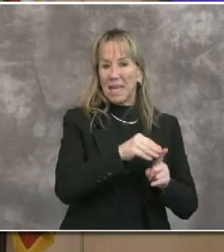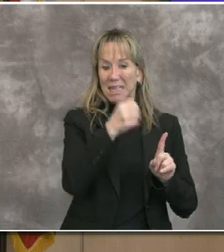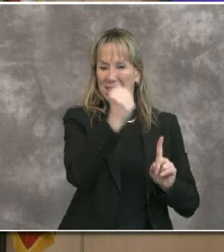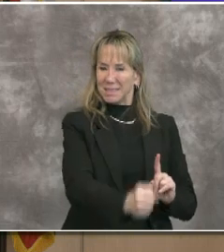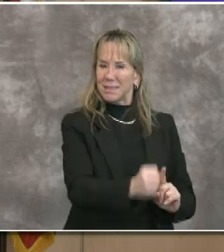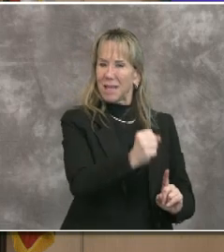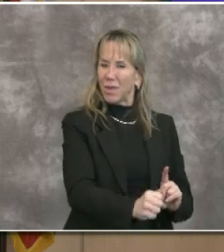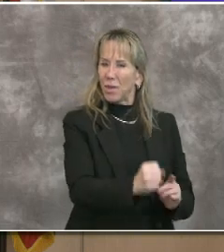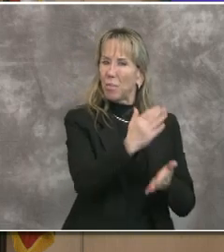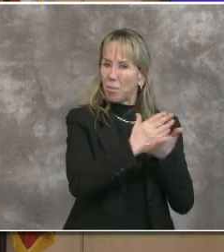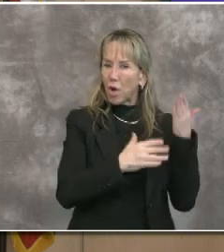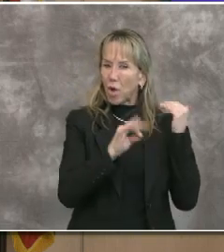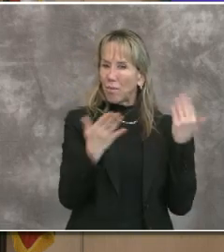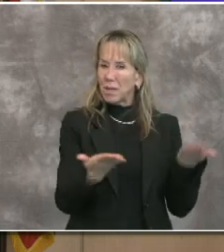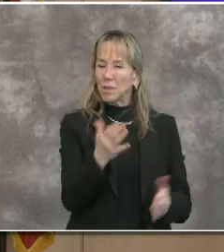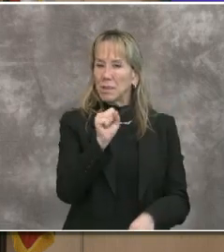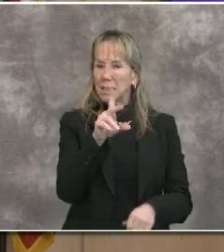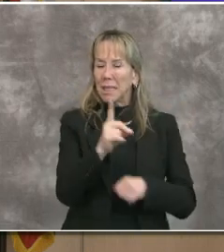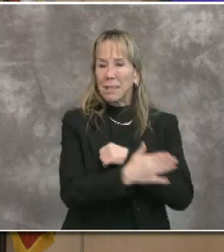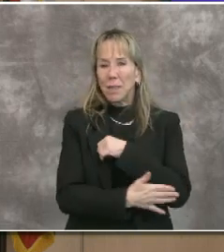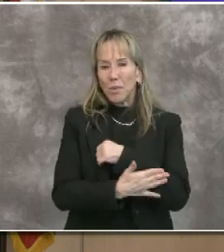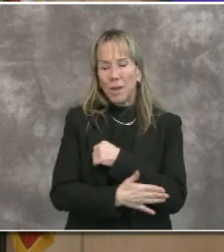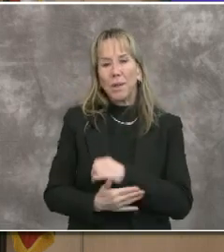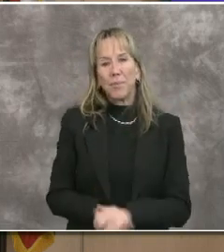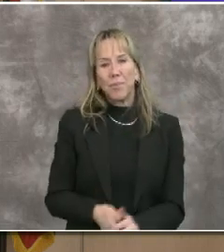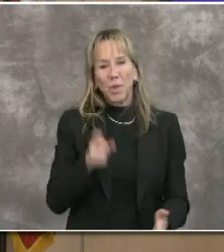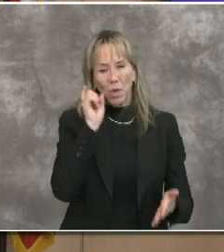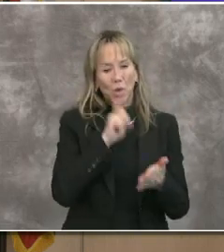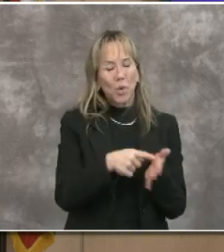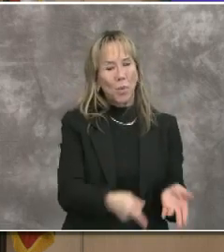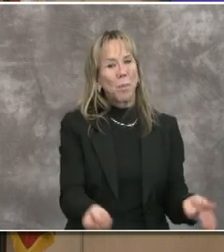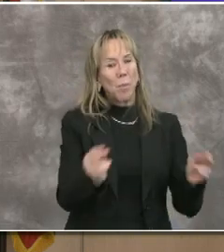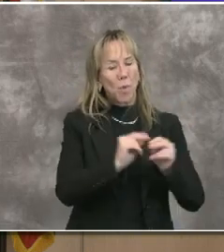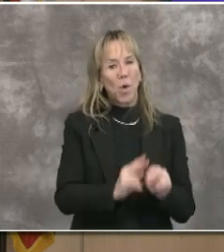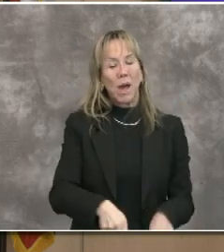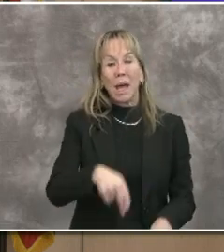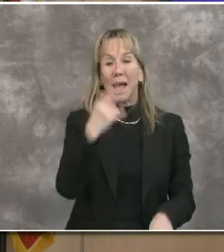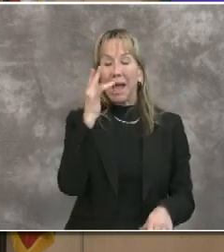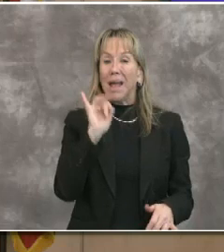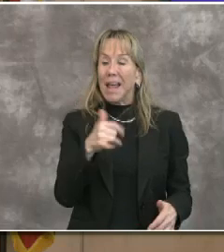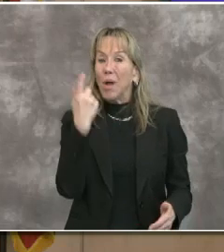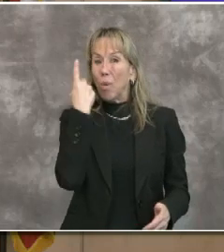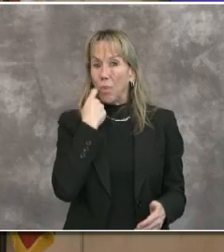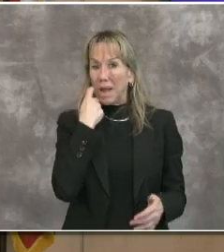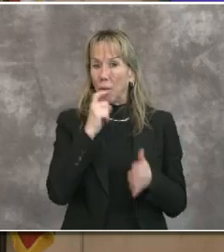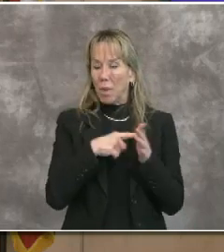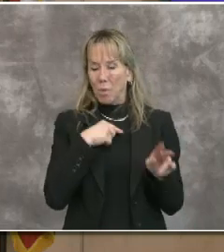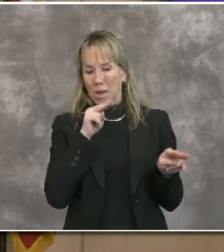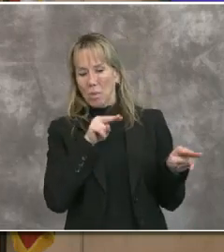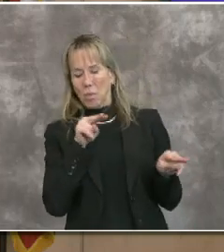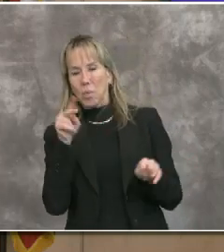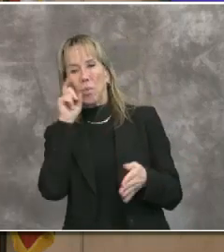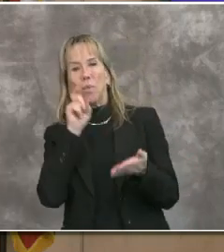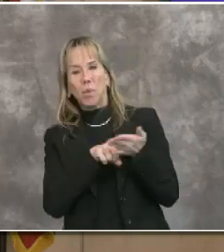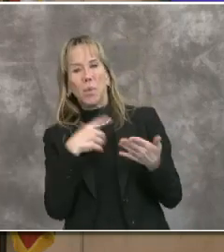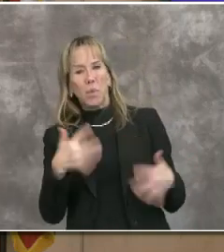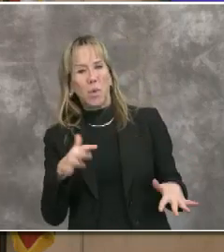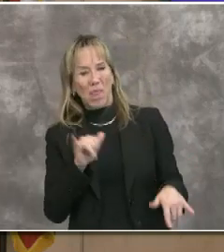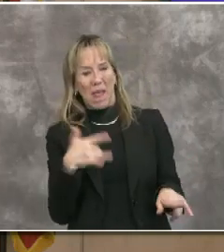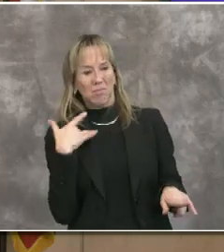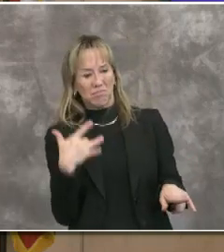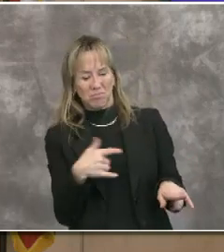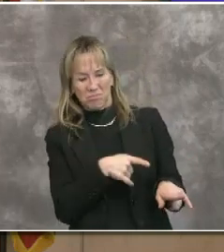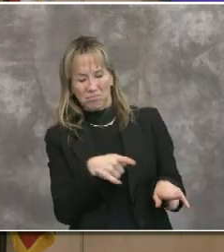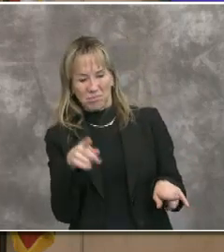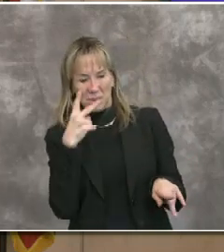southern part of the county. So that is the most recent trend that I can refer to, but it